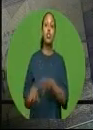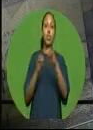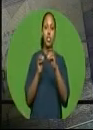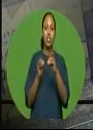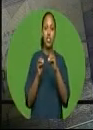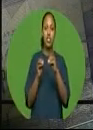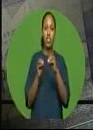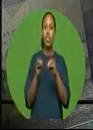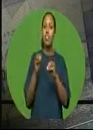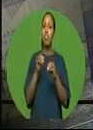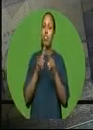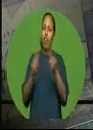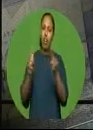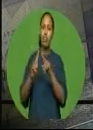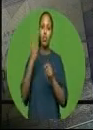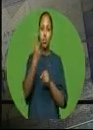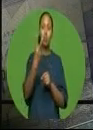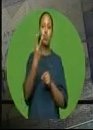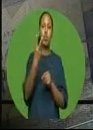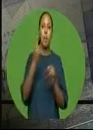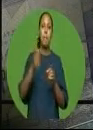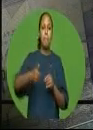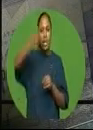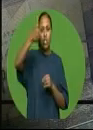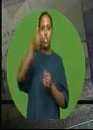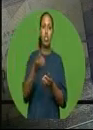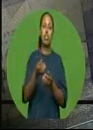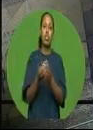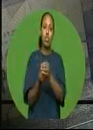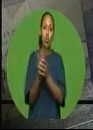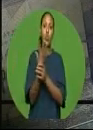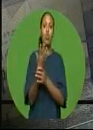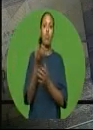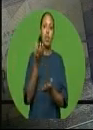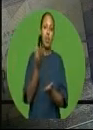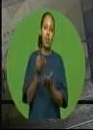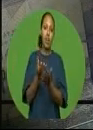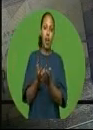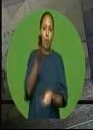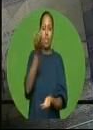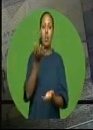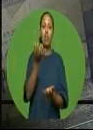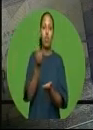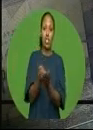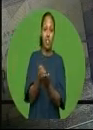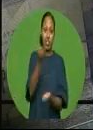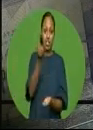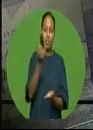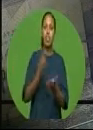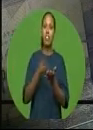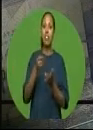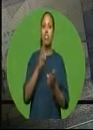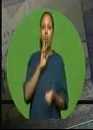Students, there are two major sources of capital for investment.